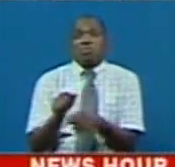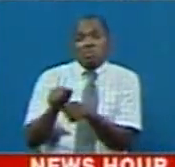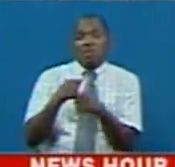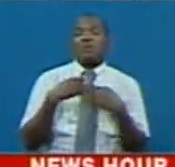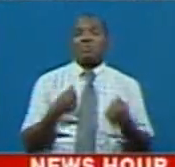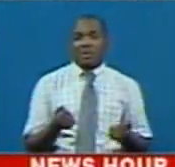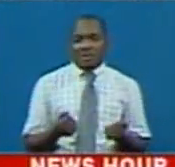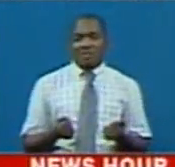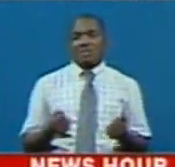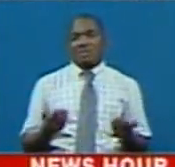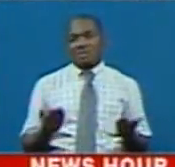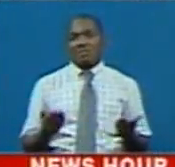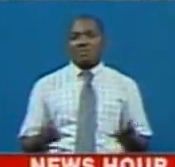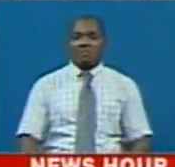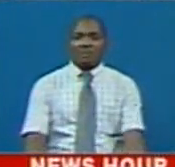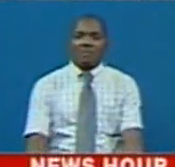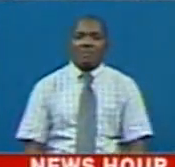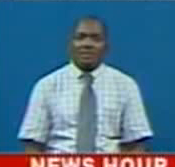and then